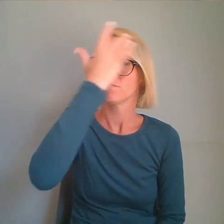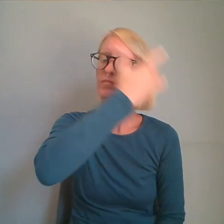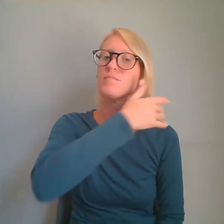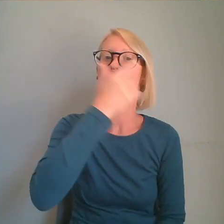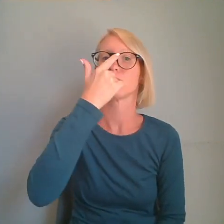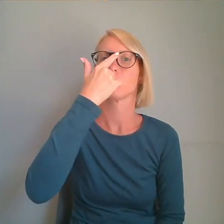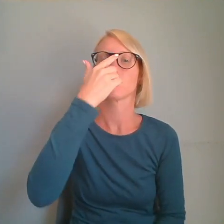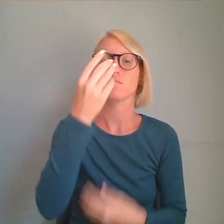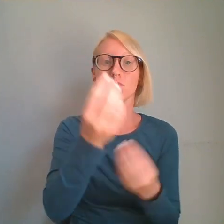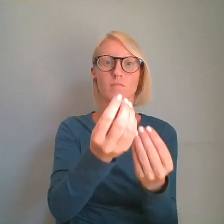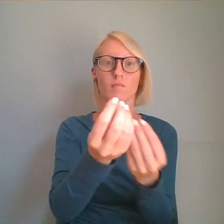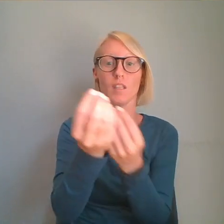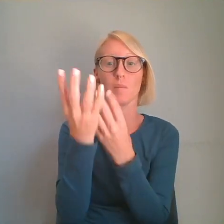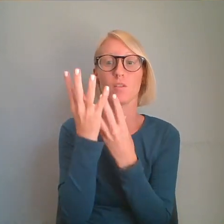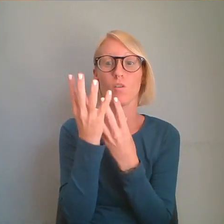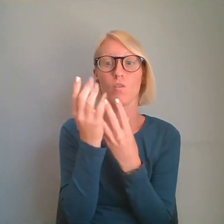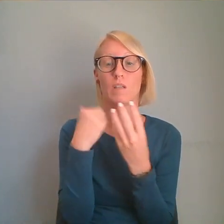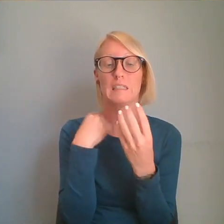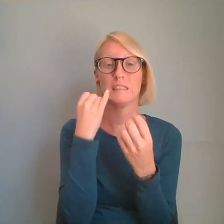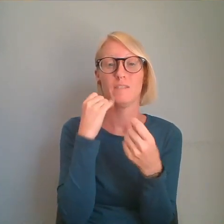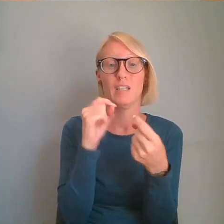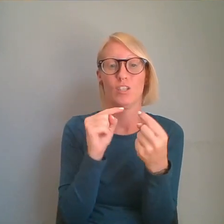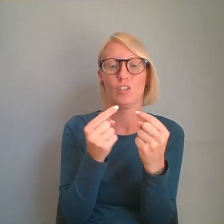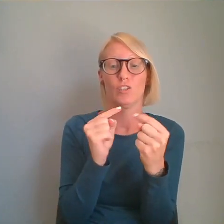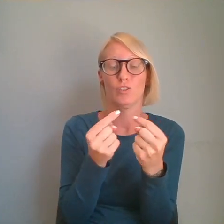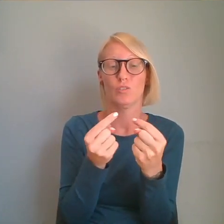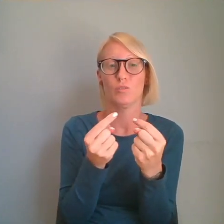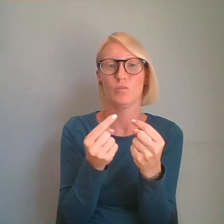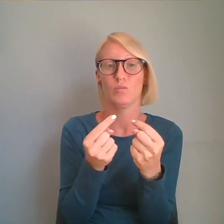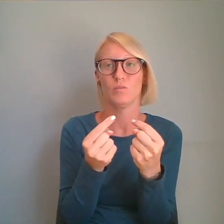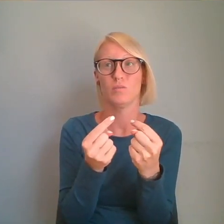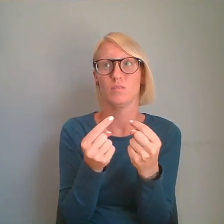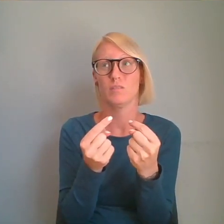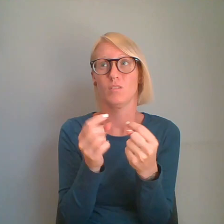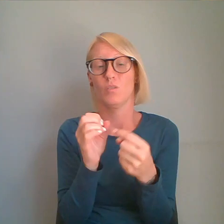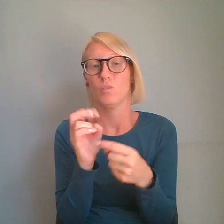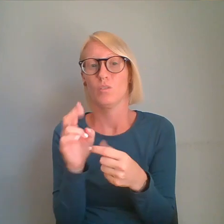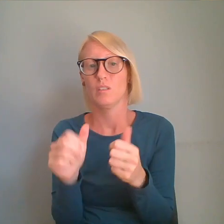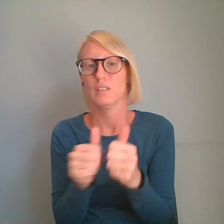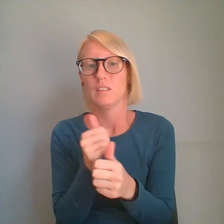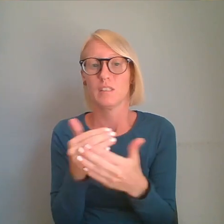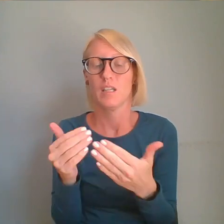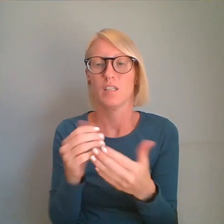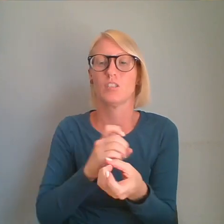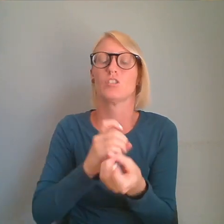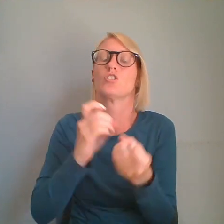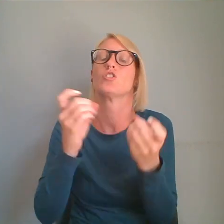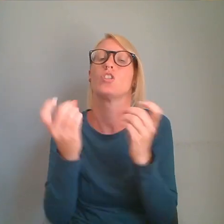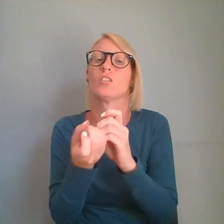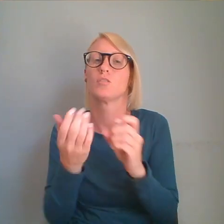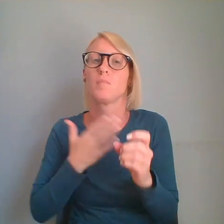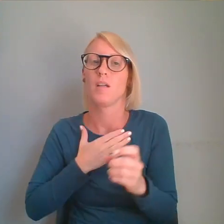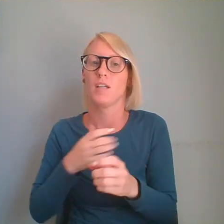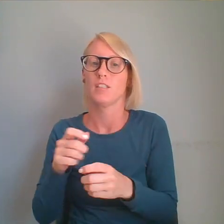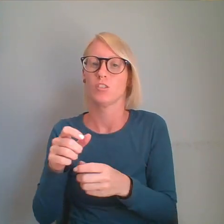Let me know if I hurt you or anything, and I will readjust my grip. Look back this way, please.